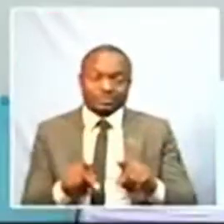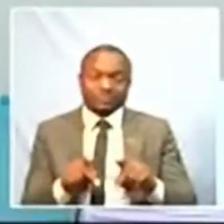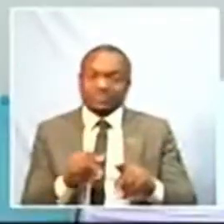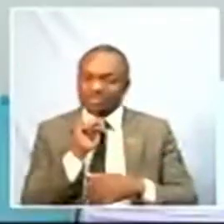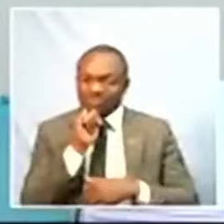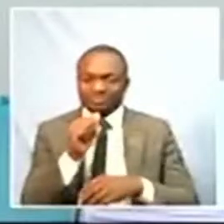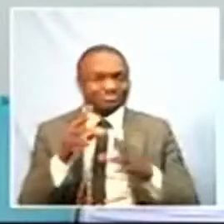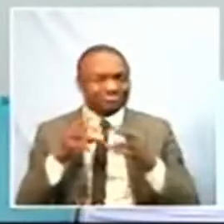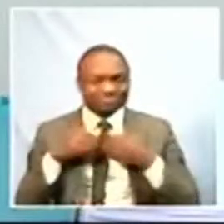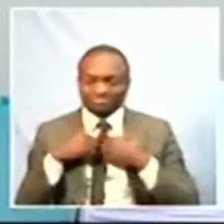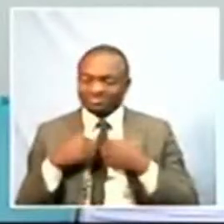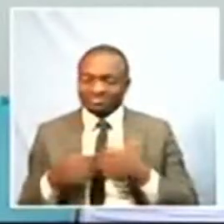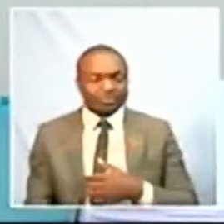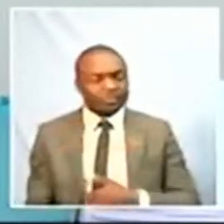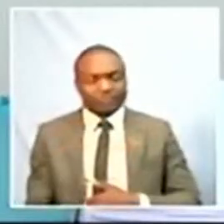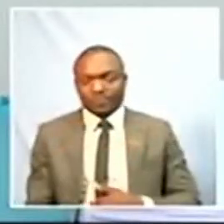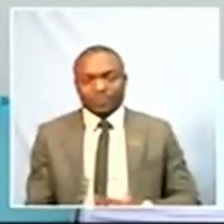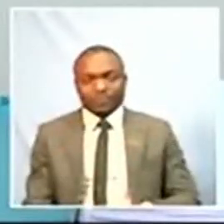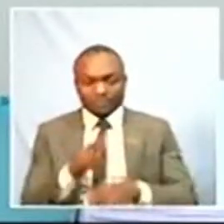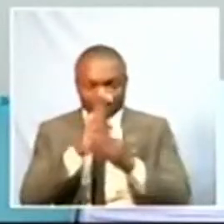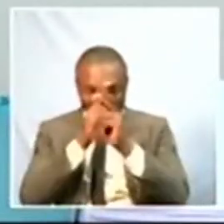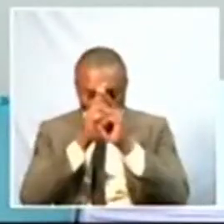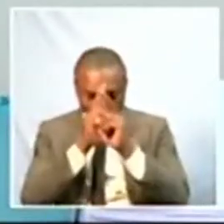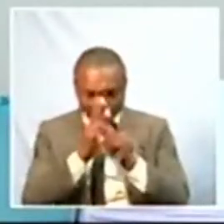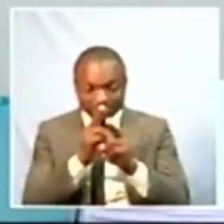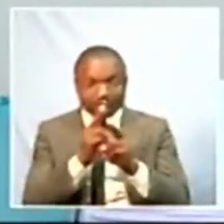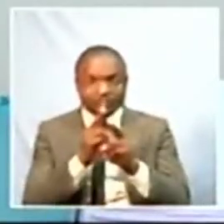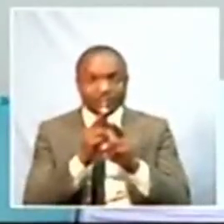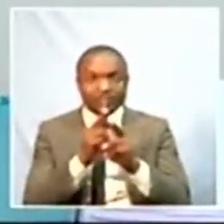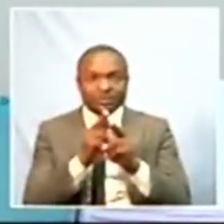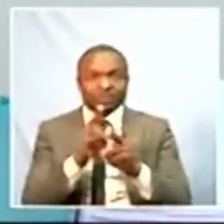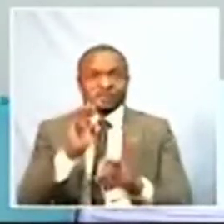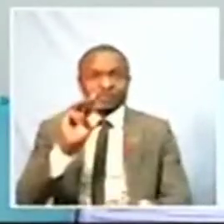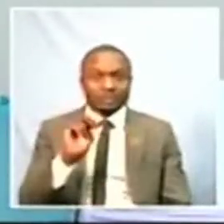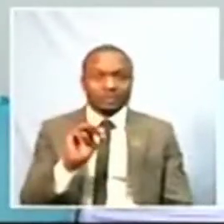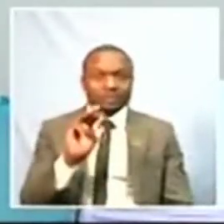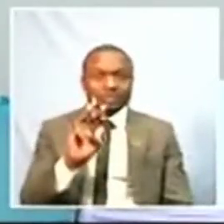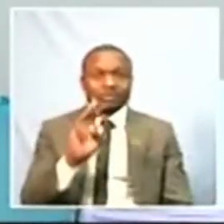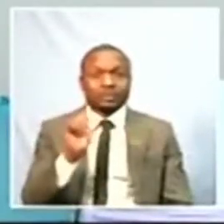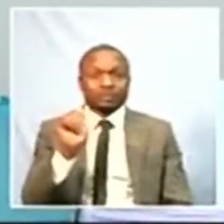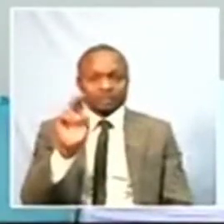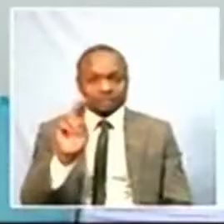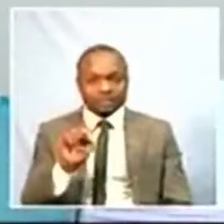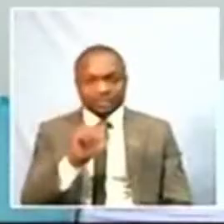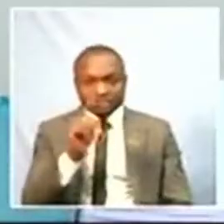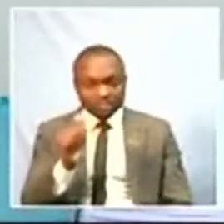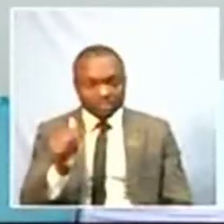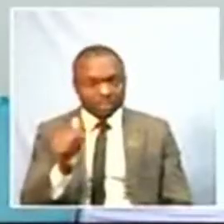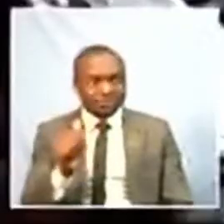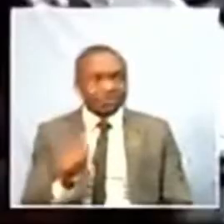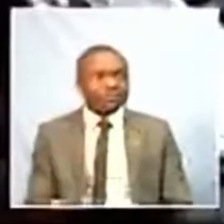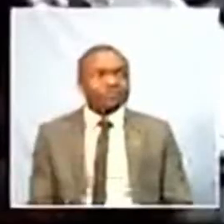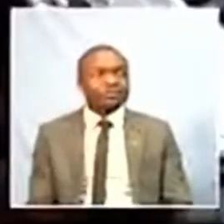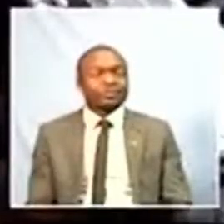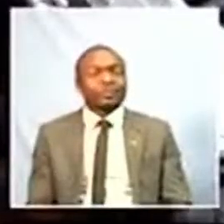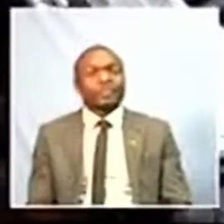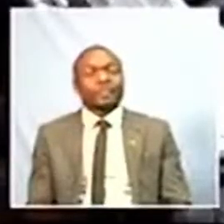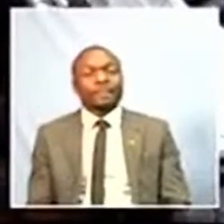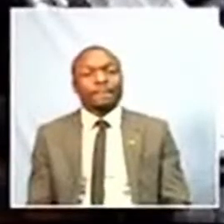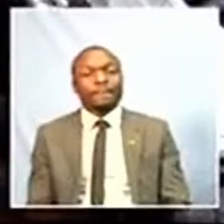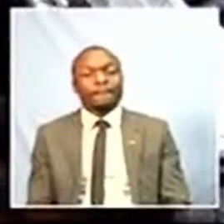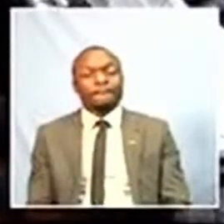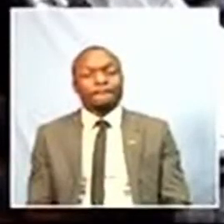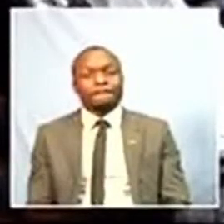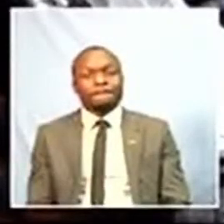unacceptable, you know that. Honorable Mwanza is really... Okay. Okay, that